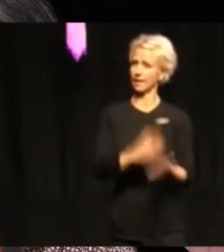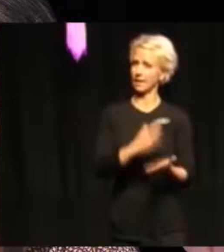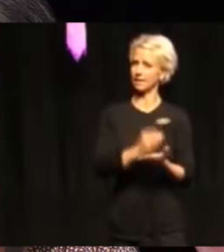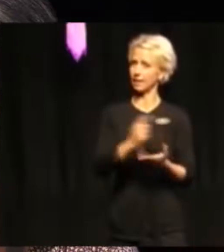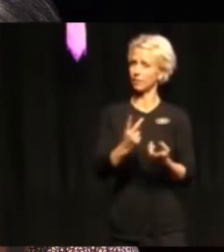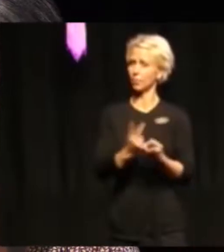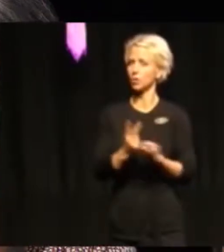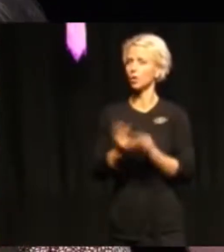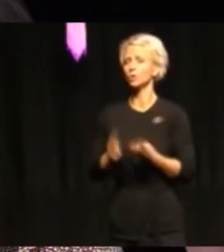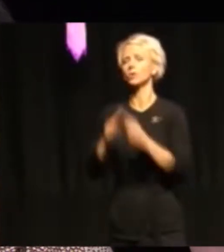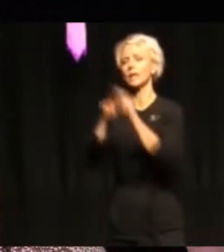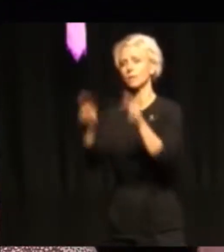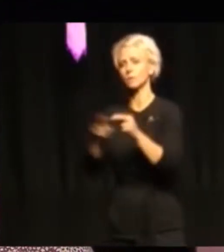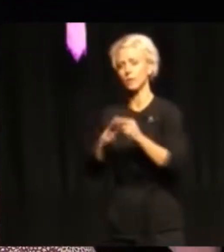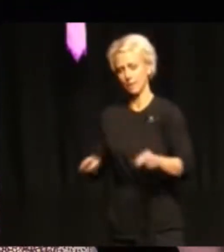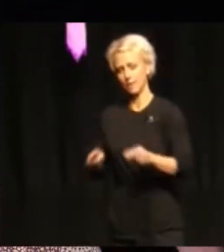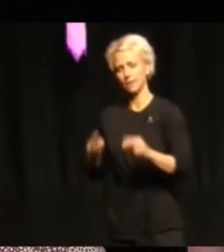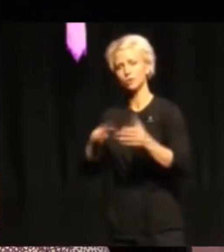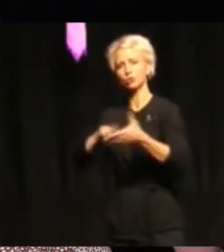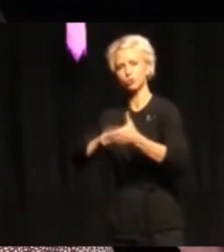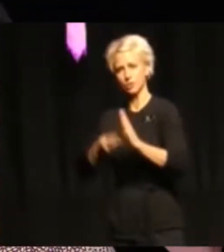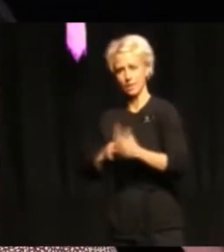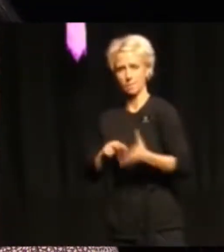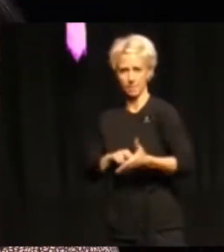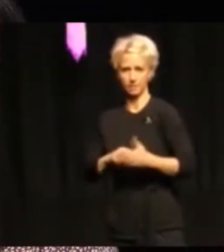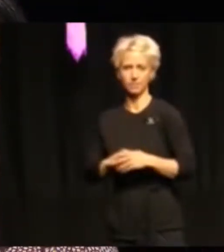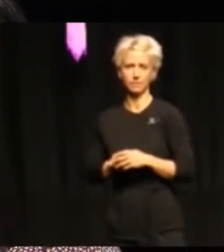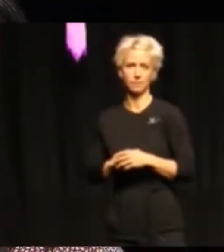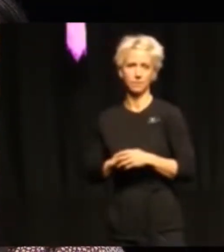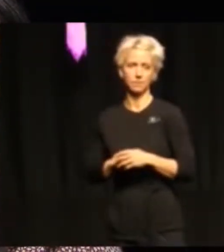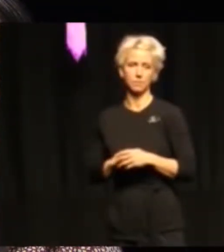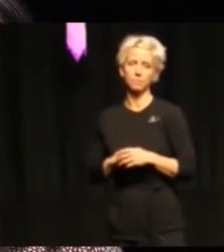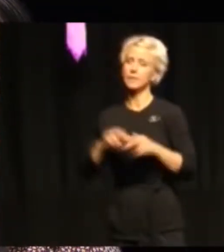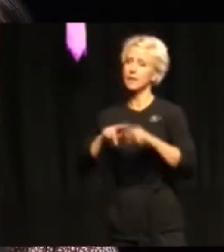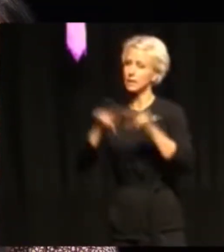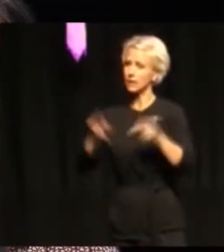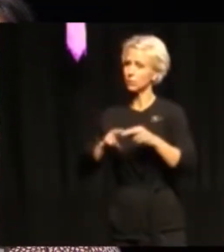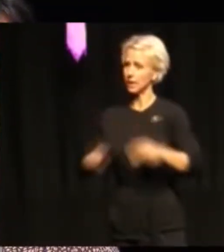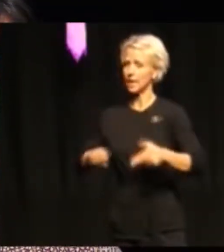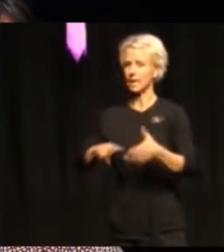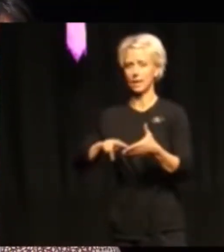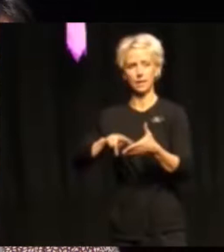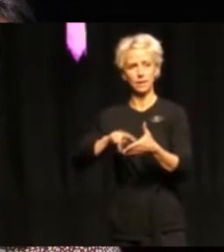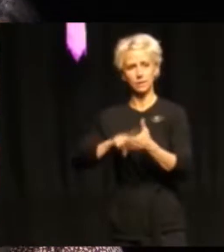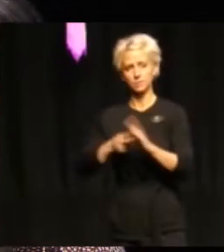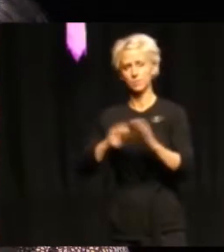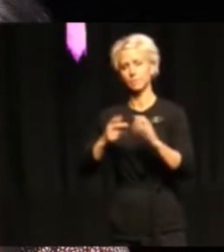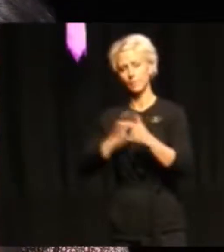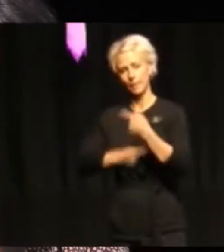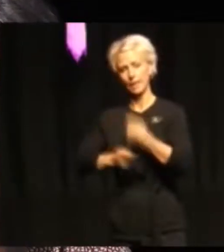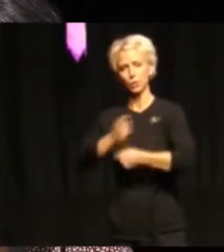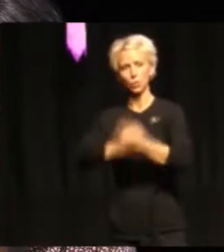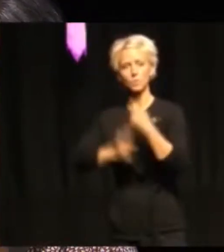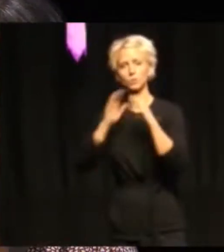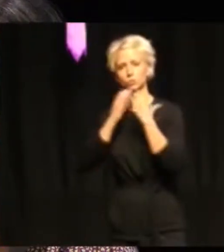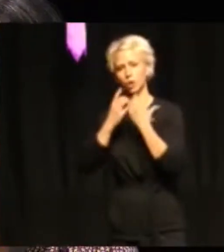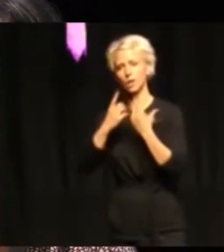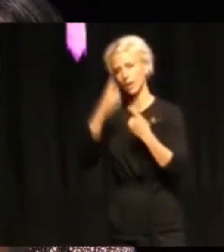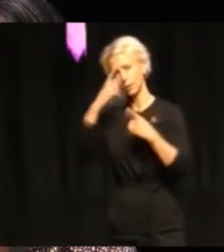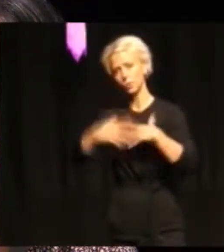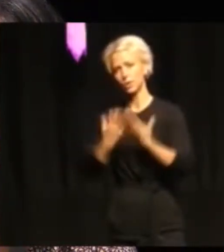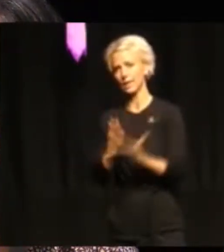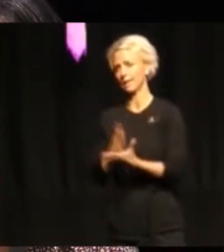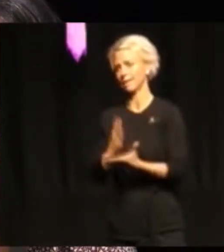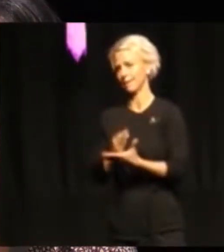the international system. We have focused on the international system for economic, social, cultural rights, as we don't